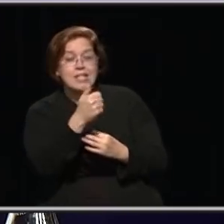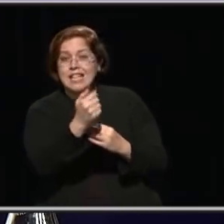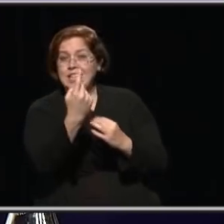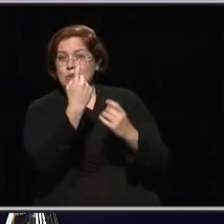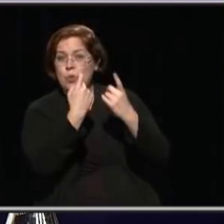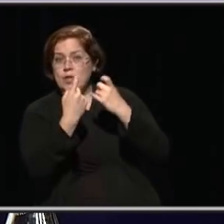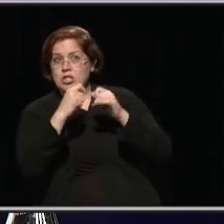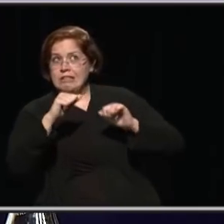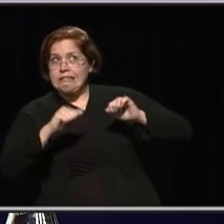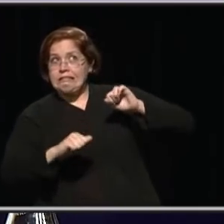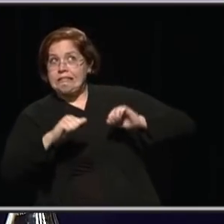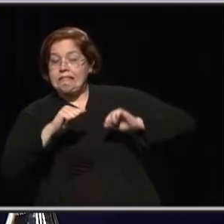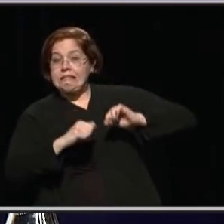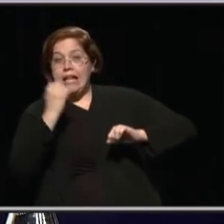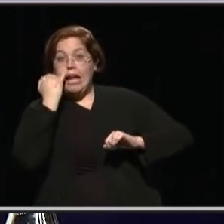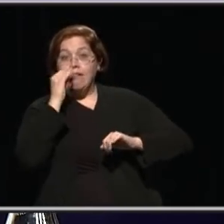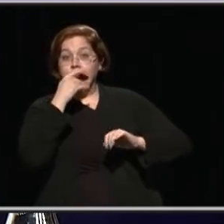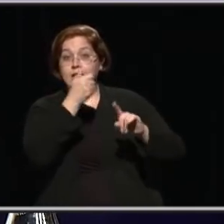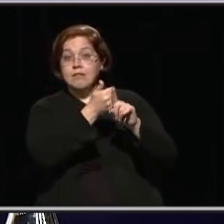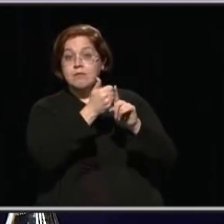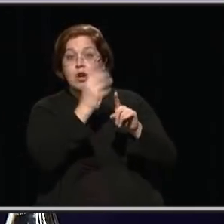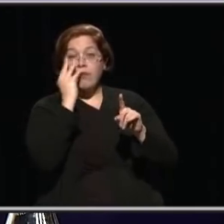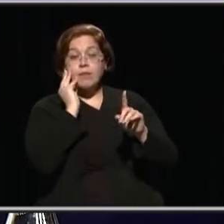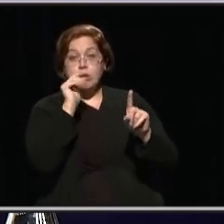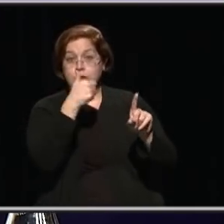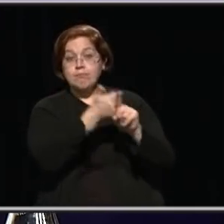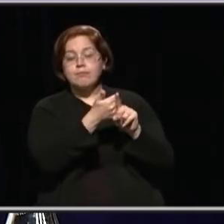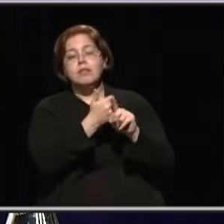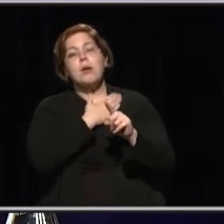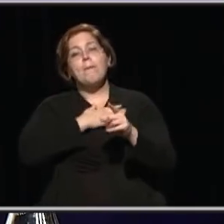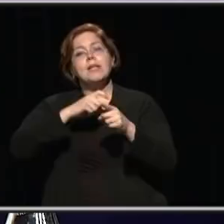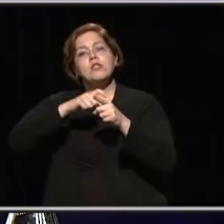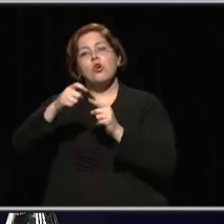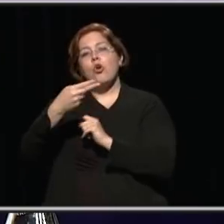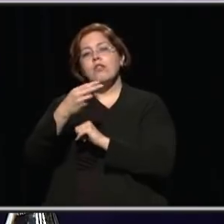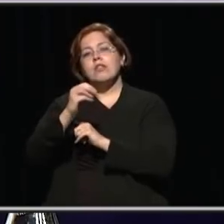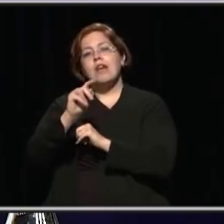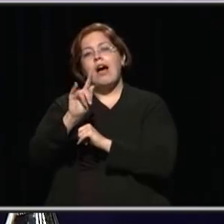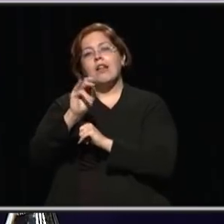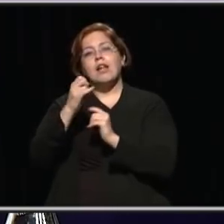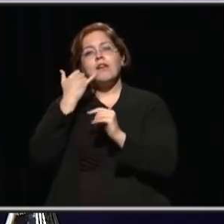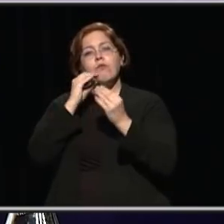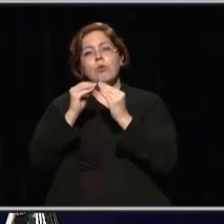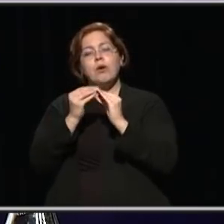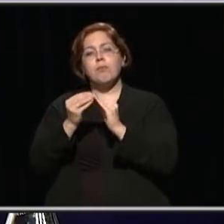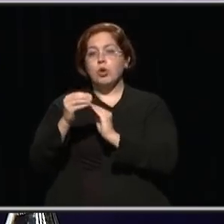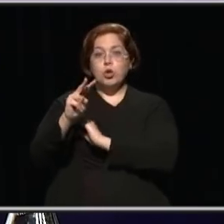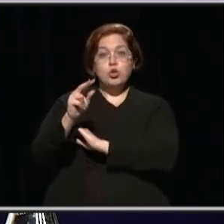doubts about whether your kids are being impacted, please call the hotline number, which is